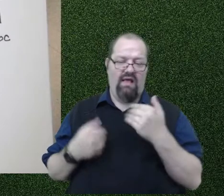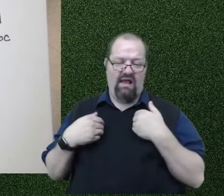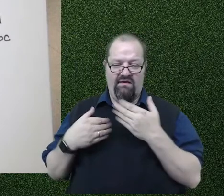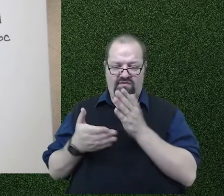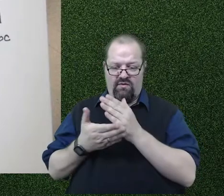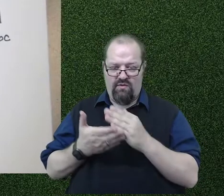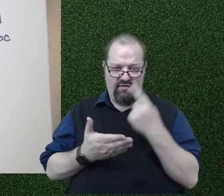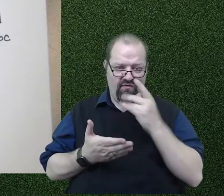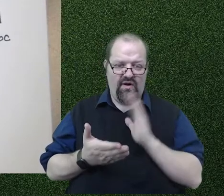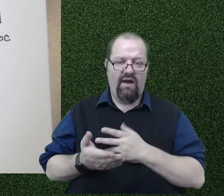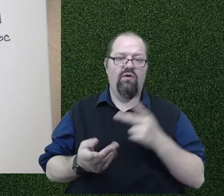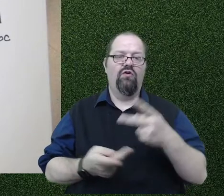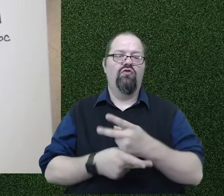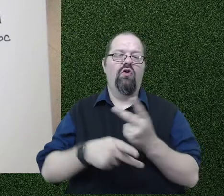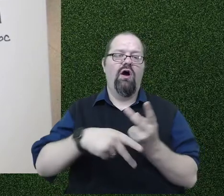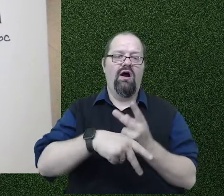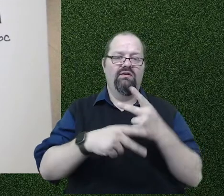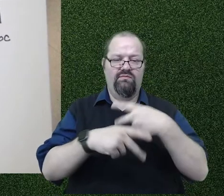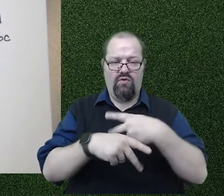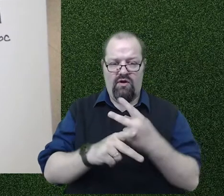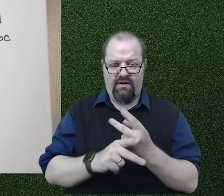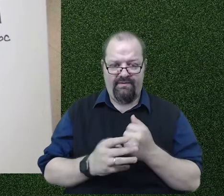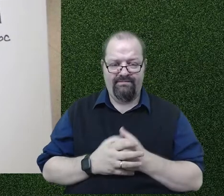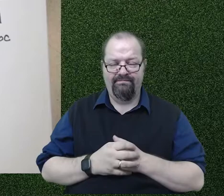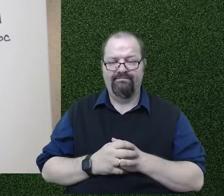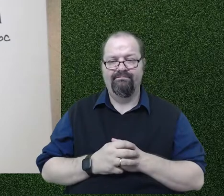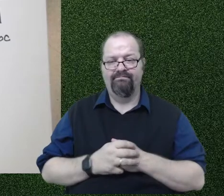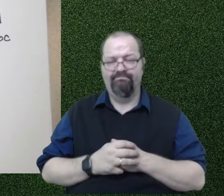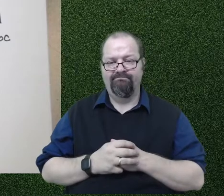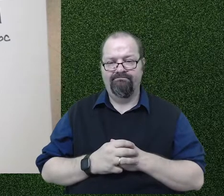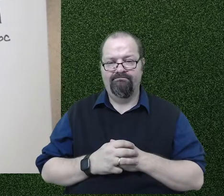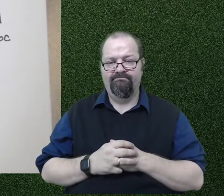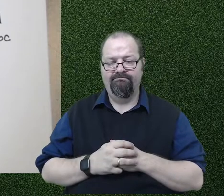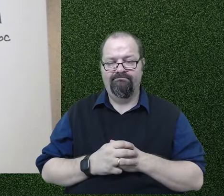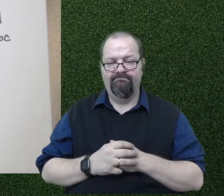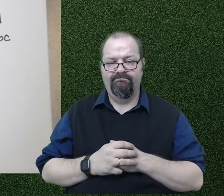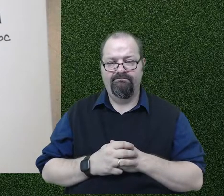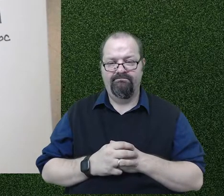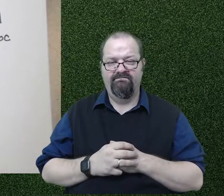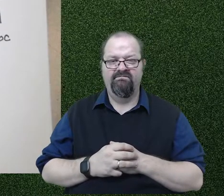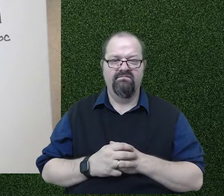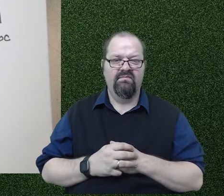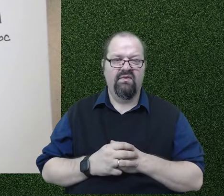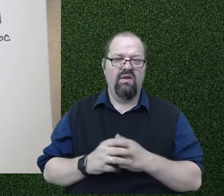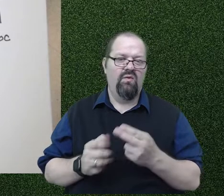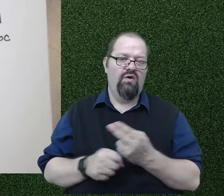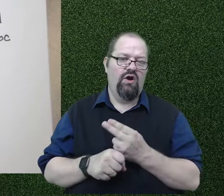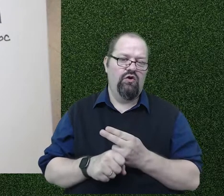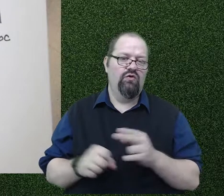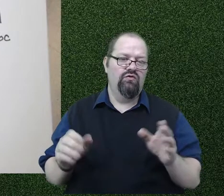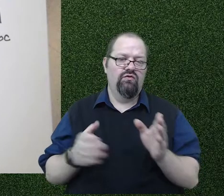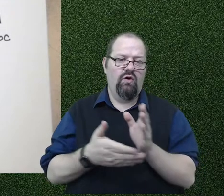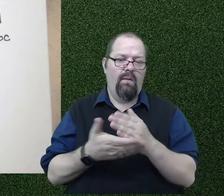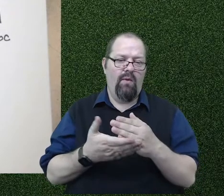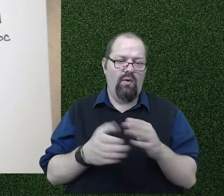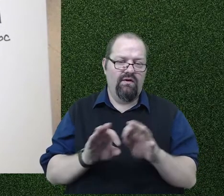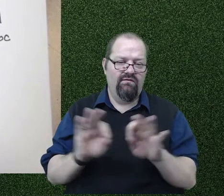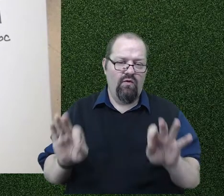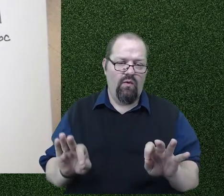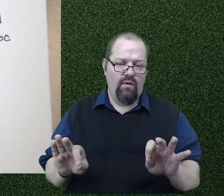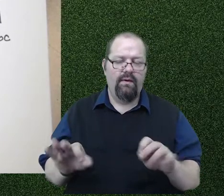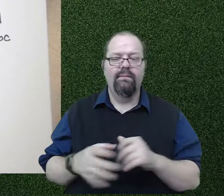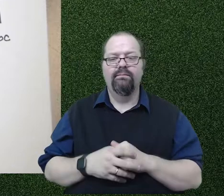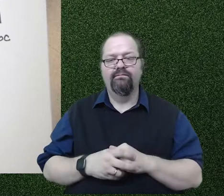our cross product. So we'll have, I'm going to list it in component form now,